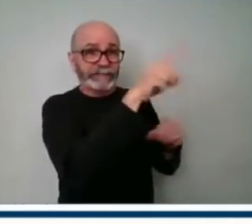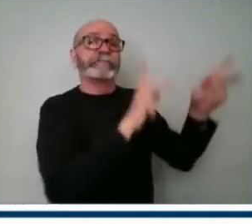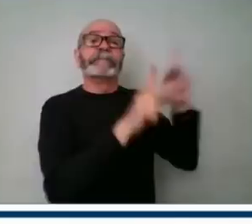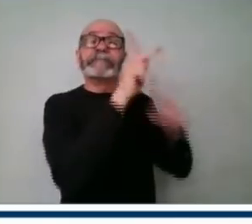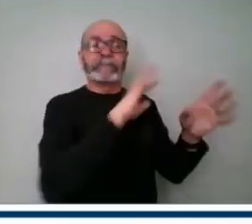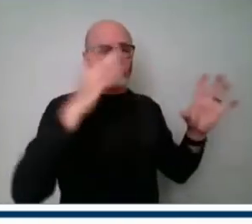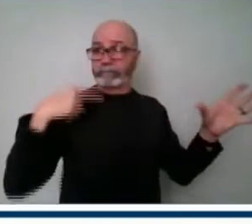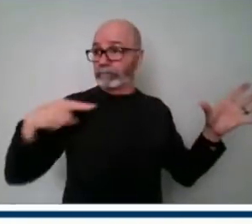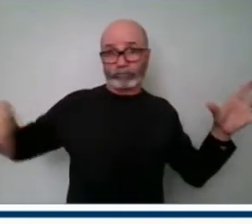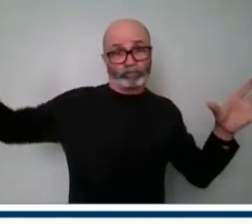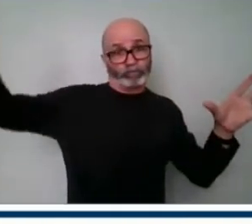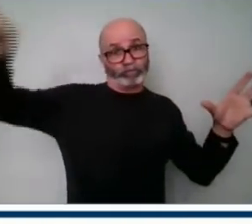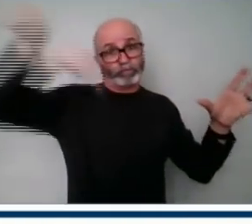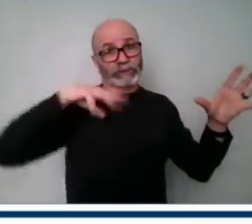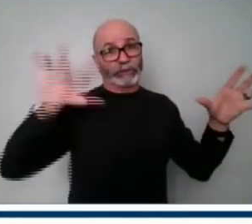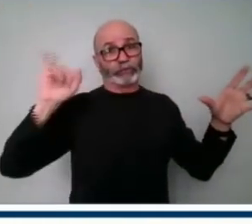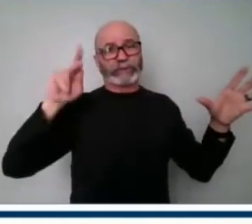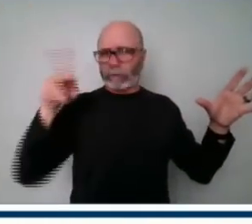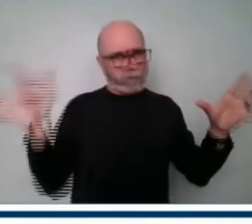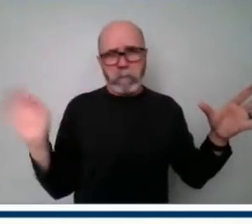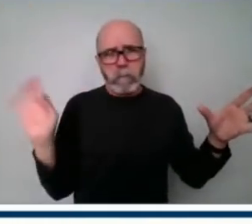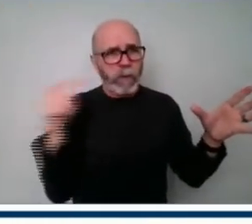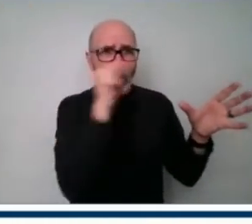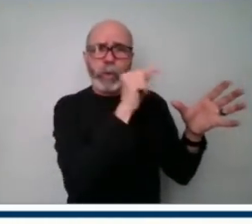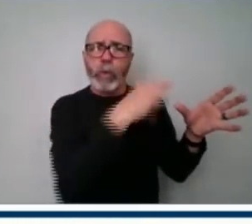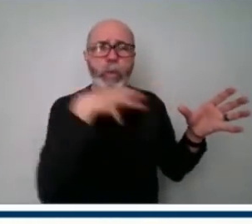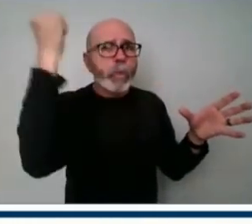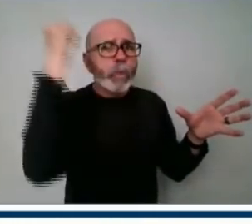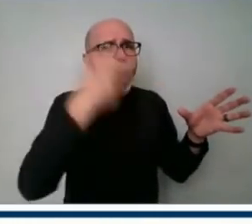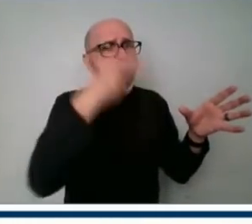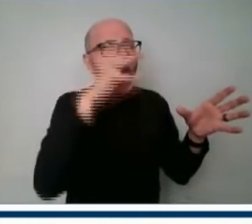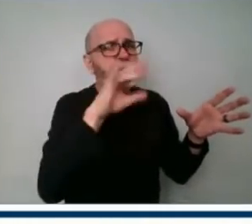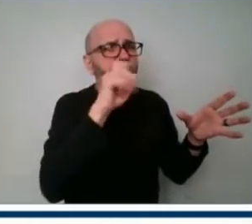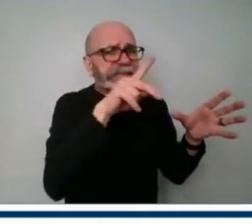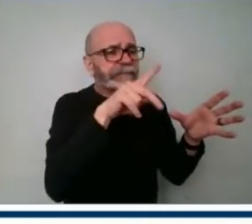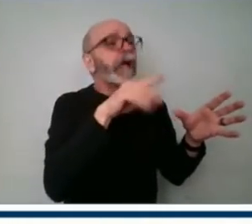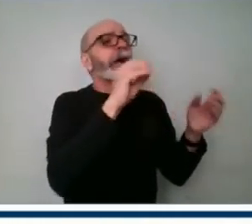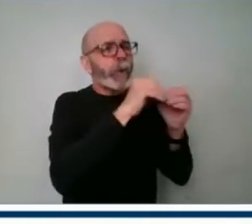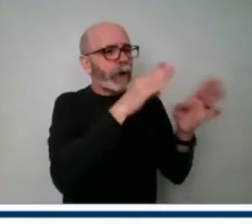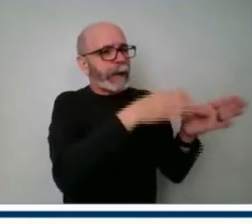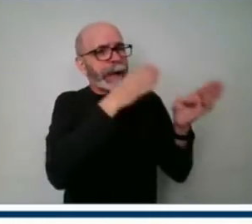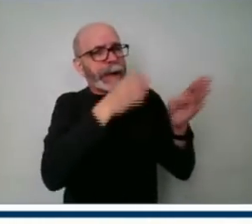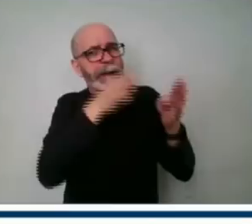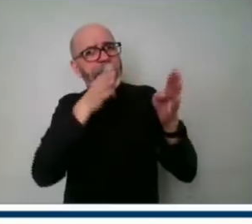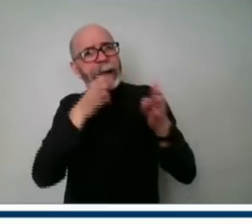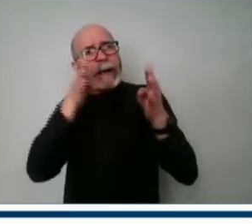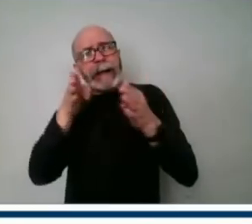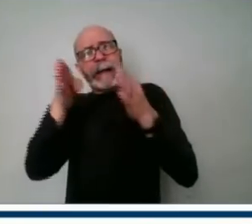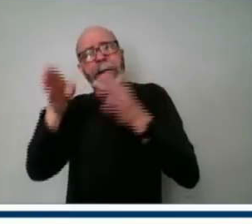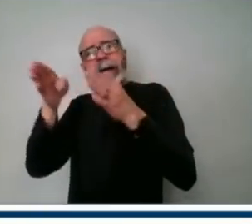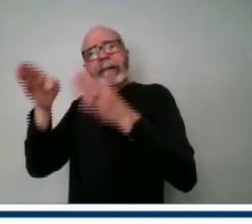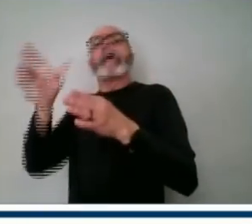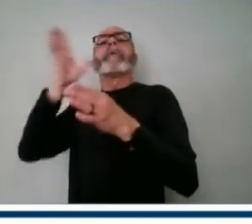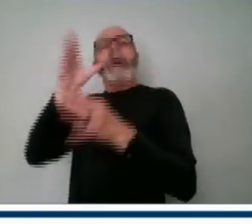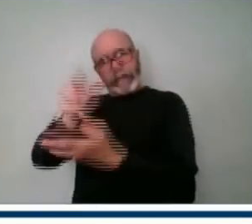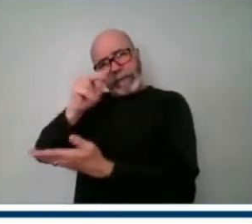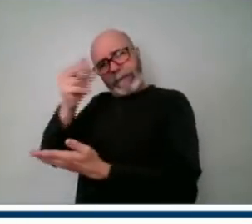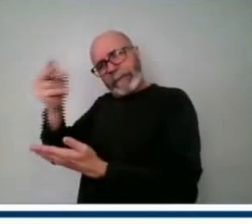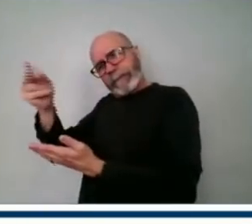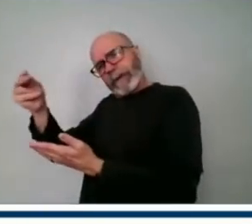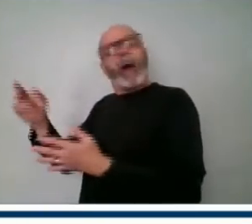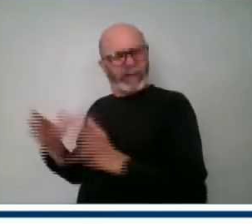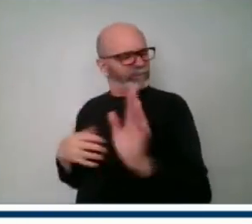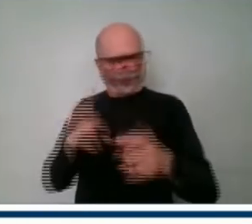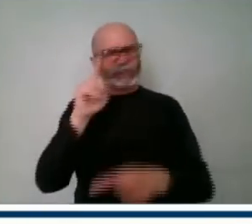will adapt our program. But I'm very comfortable, and I stick that our best approach to